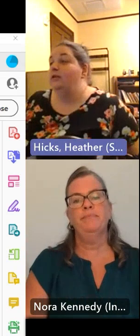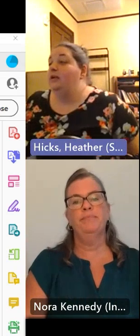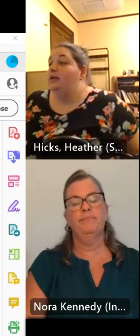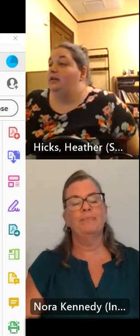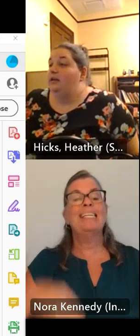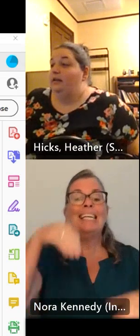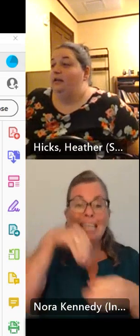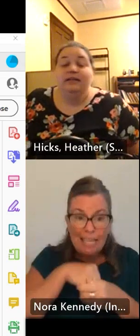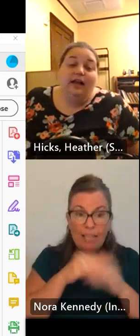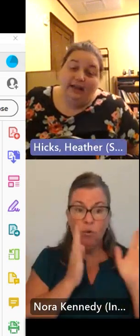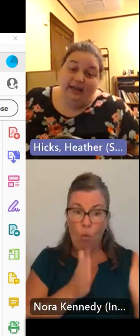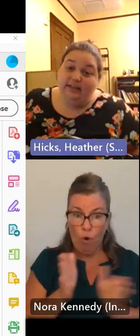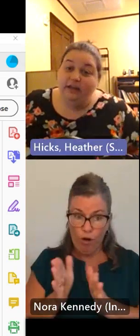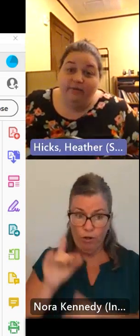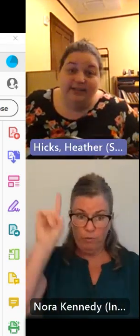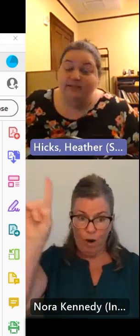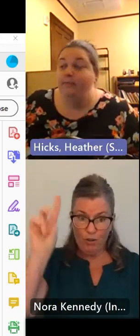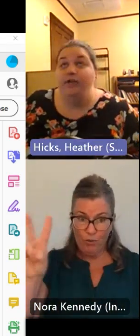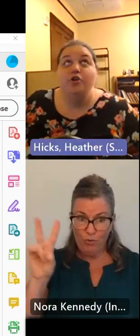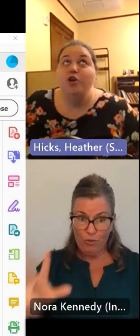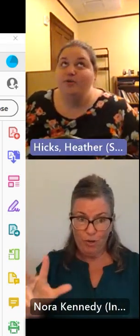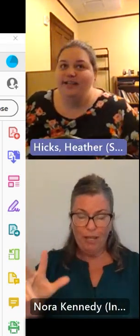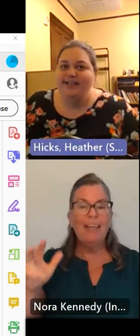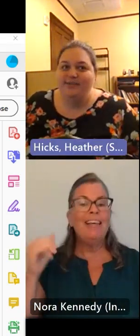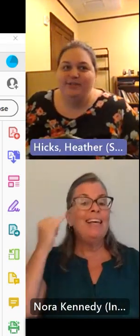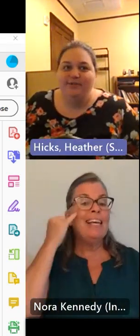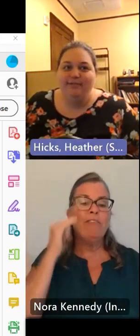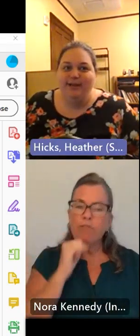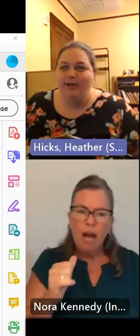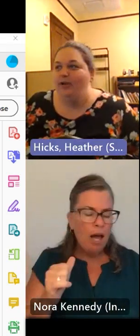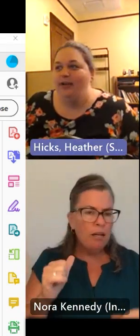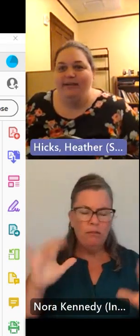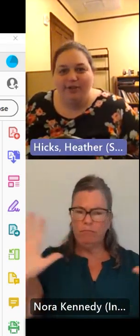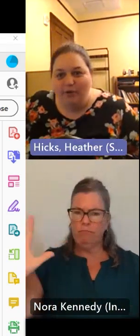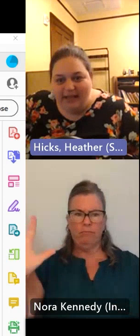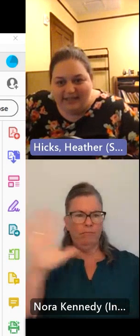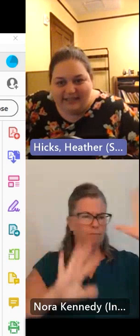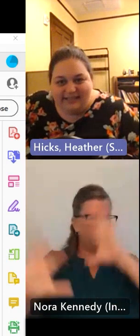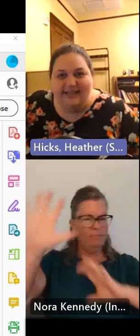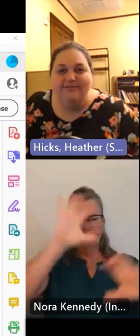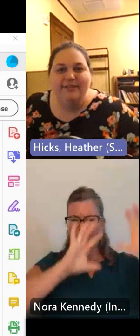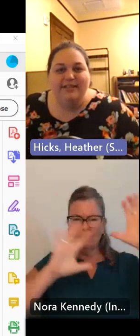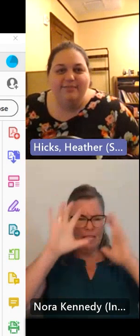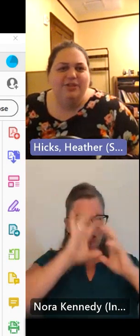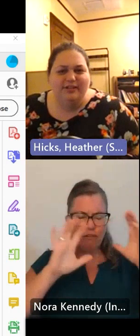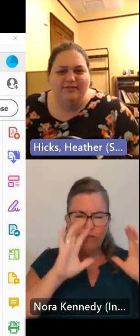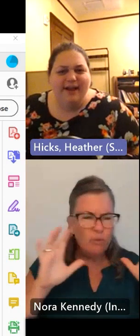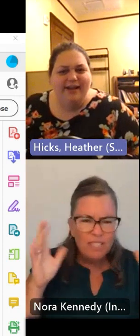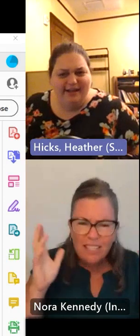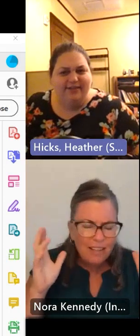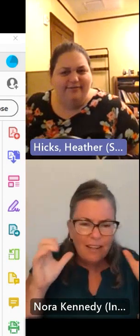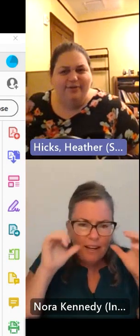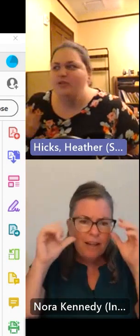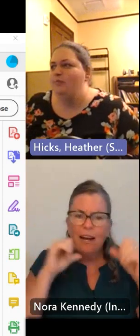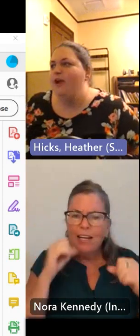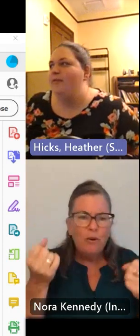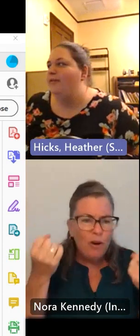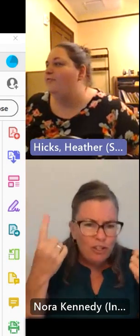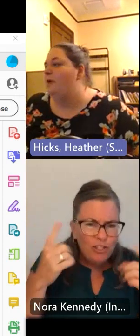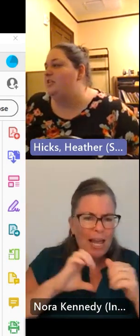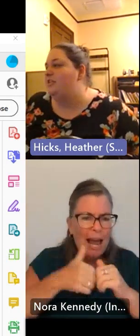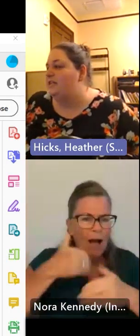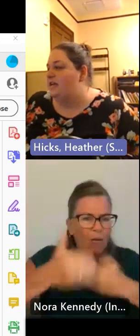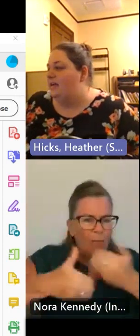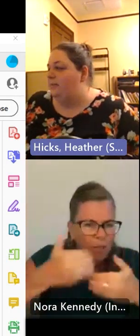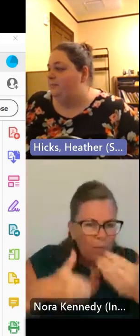order. Again, because otherwise it's going to make no sense to a screen reader. They're going to have to go like 6 levels deep just to find like the